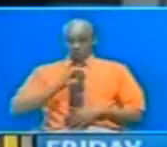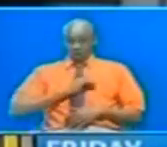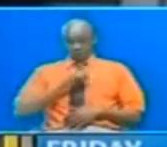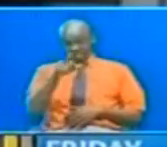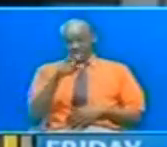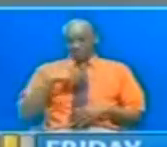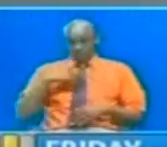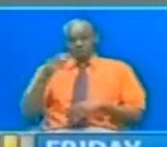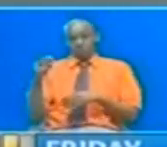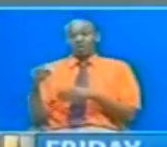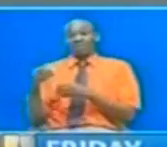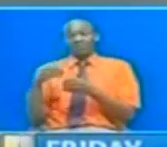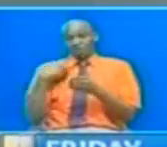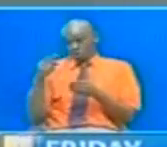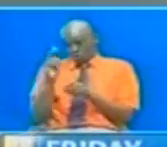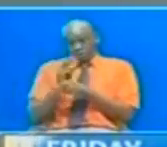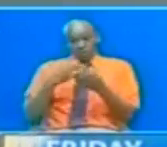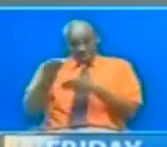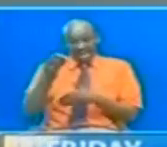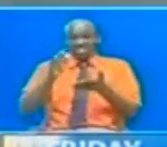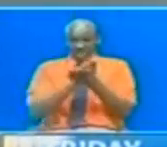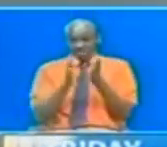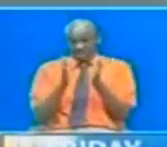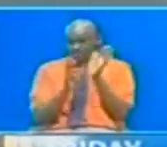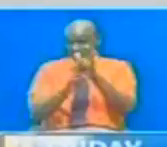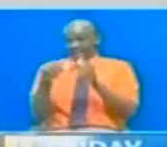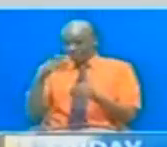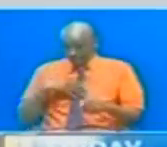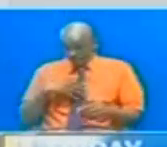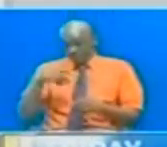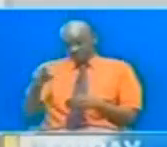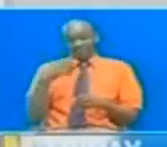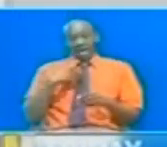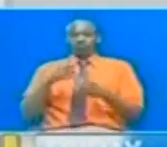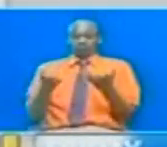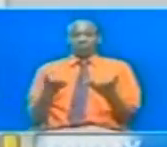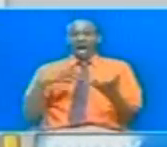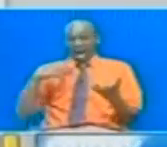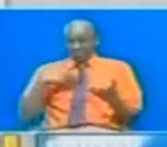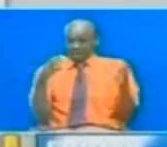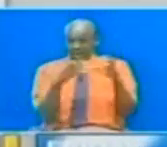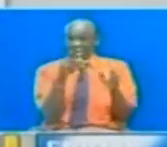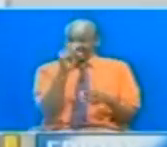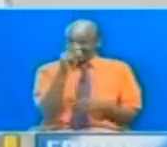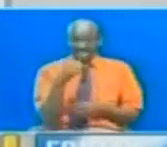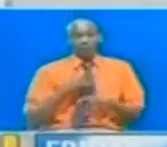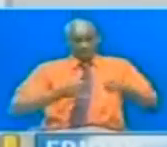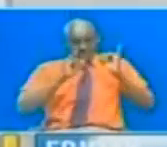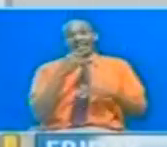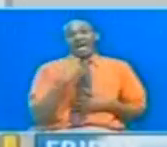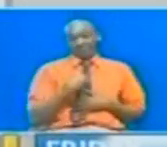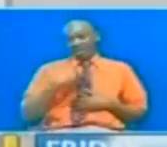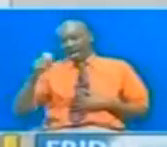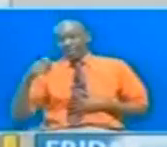through demutualization paved way for self-listing in July of last year. The NSE stock registered a growth of 115%